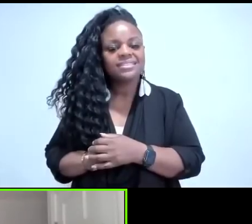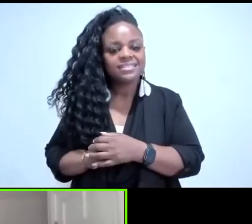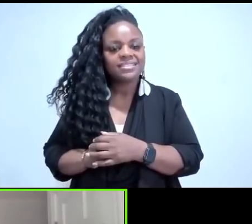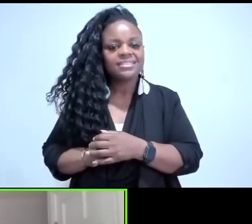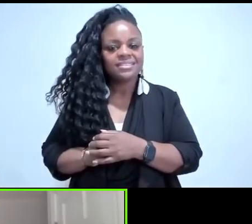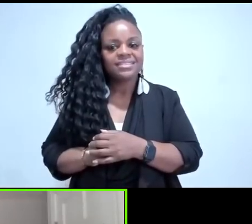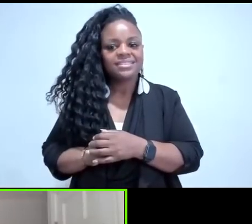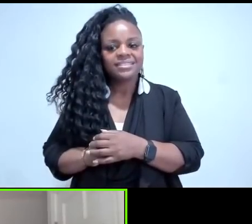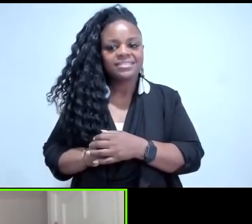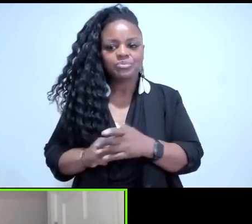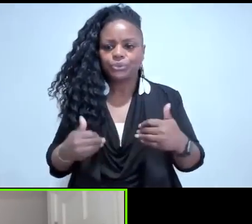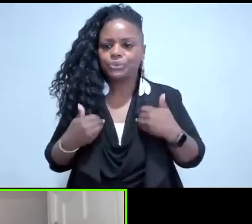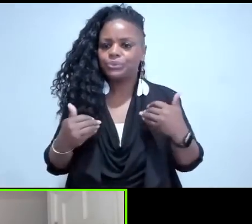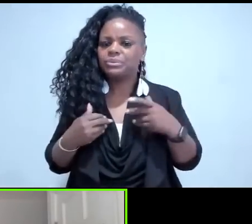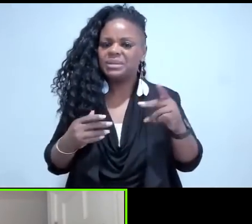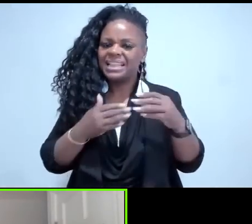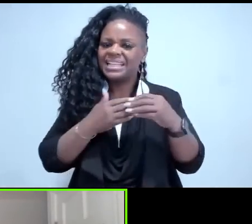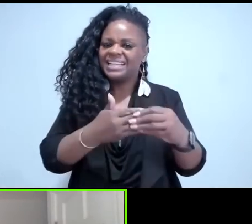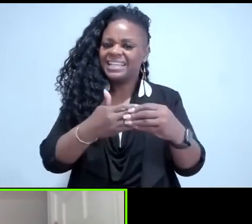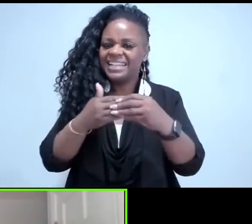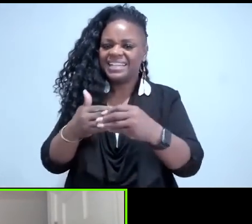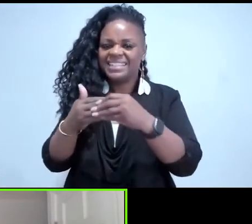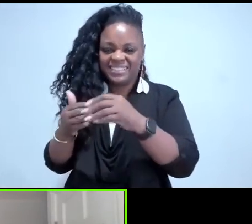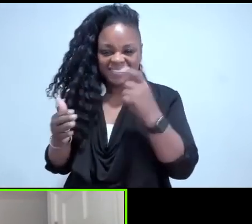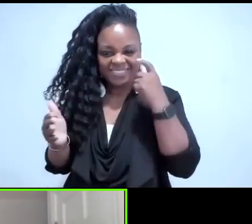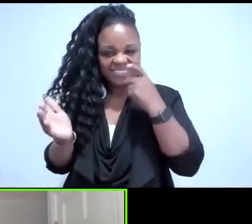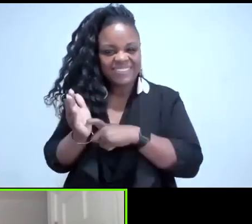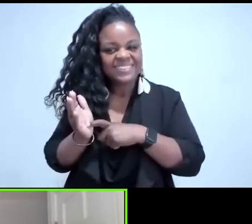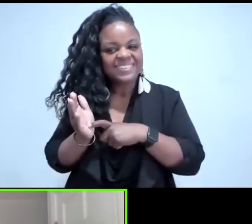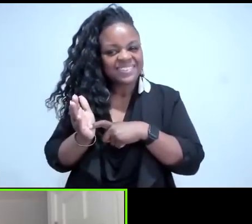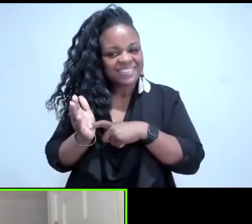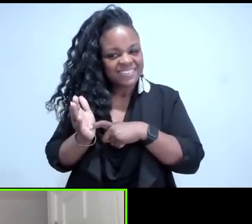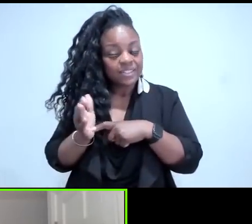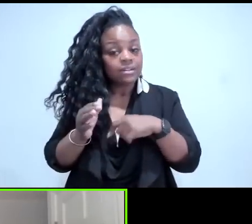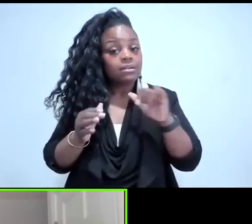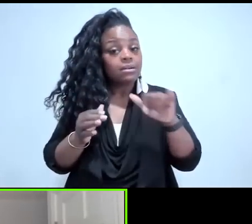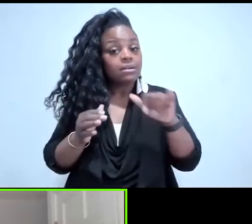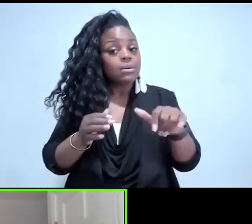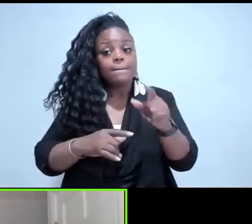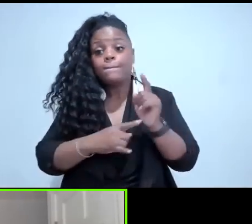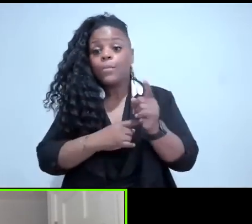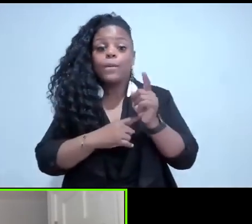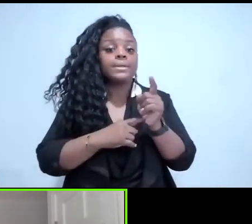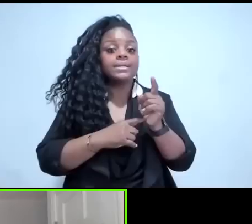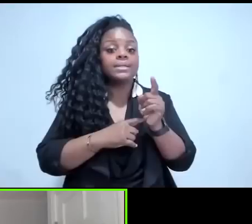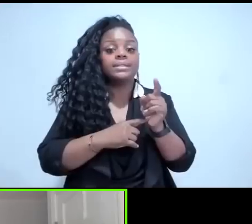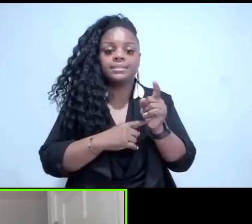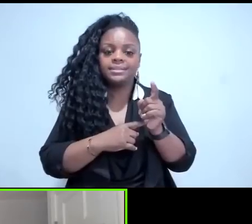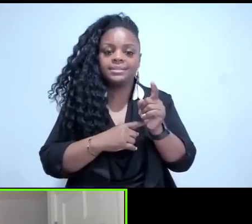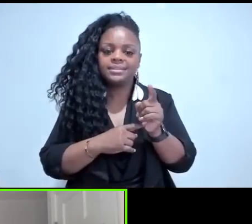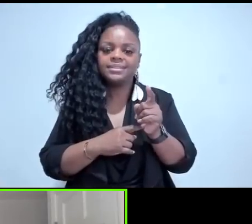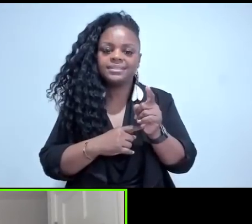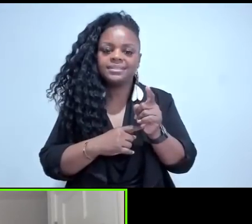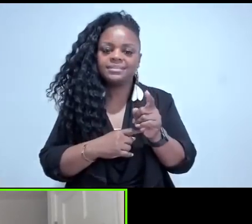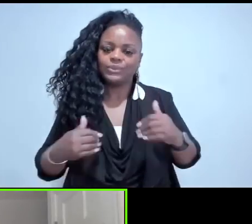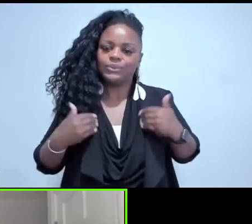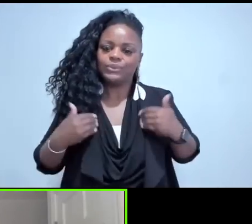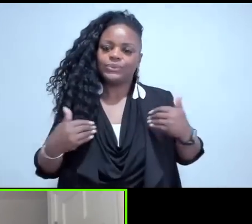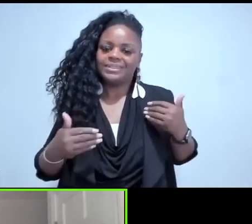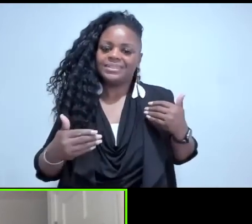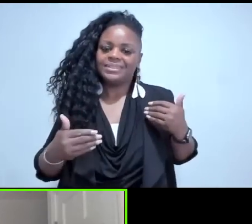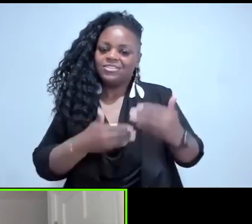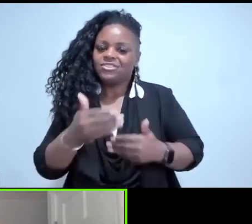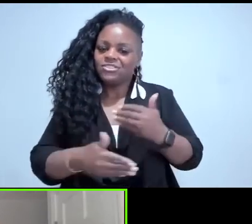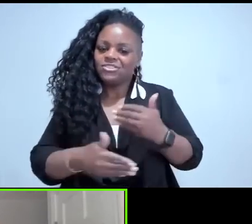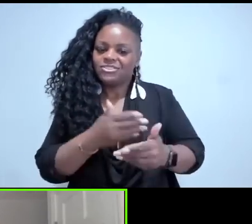this moment is the way you do see a young generation of people coming together to really fight in the ways that we're